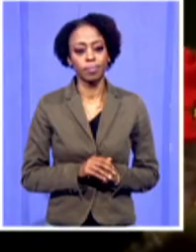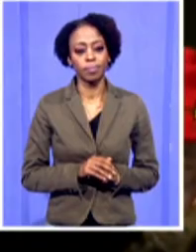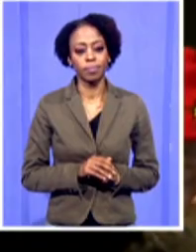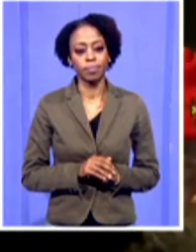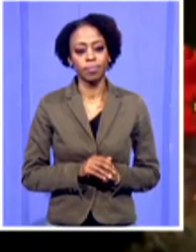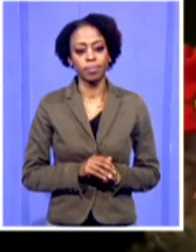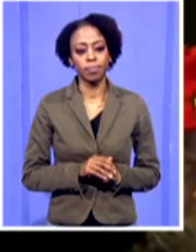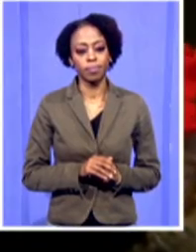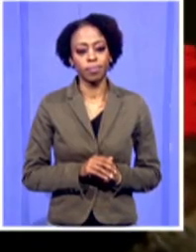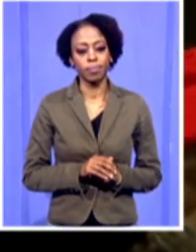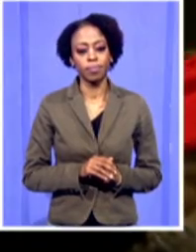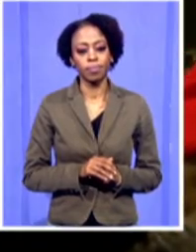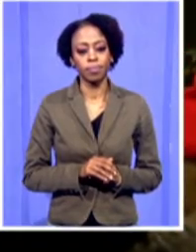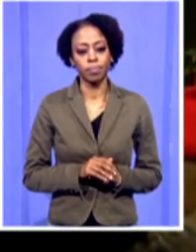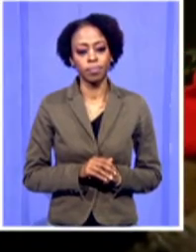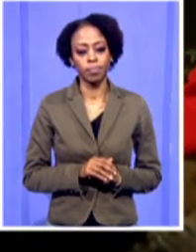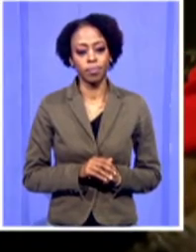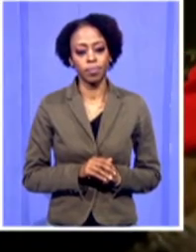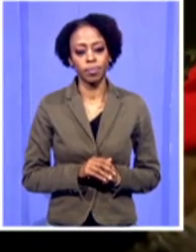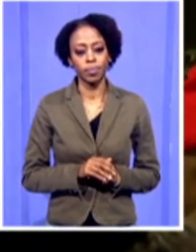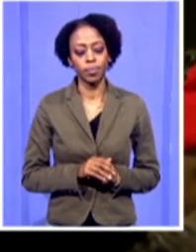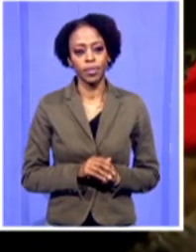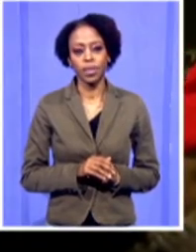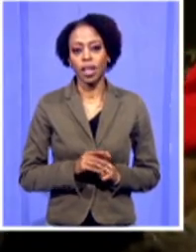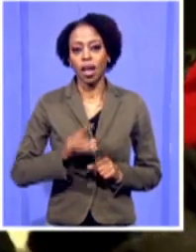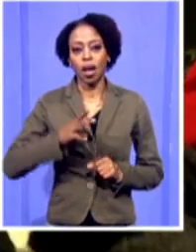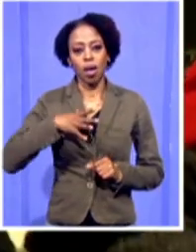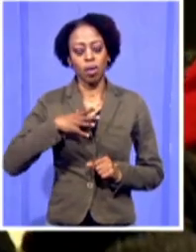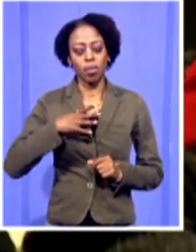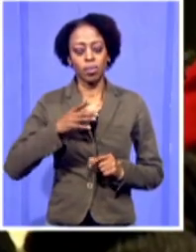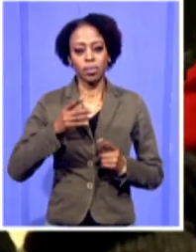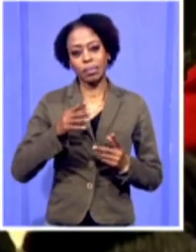we are going to be seeming chairs if we are going back and forth.